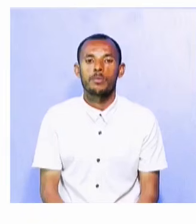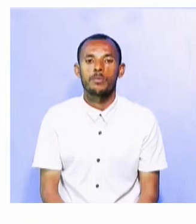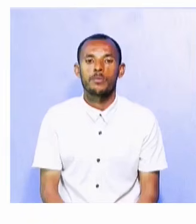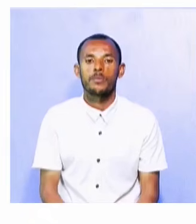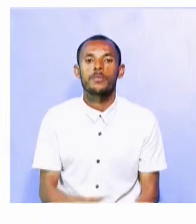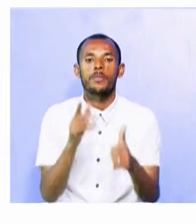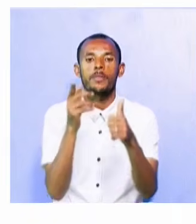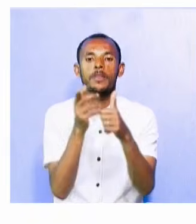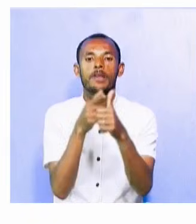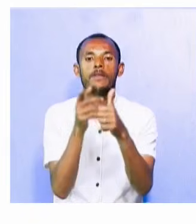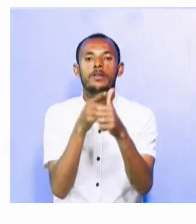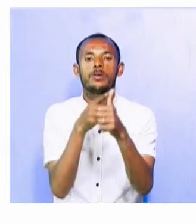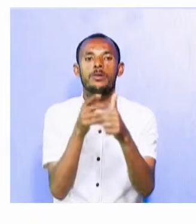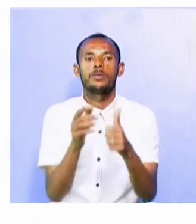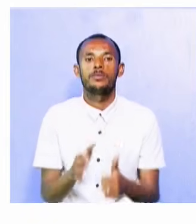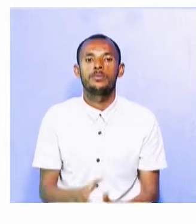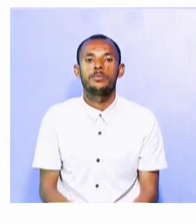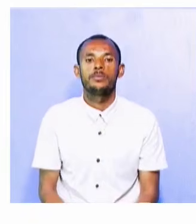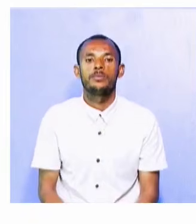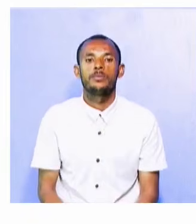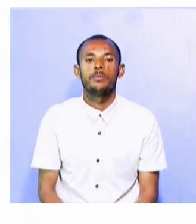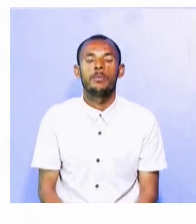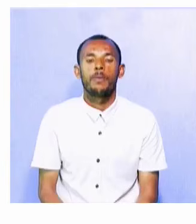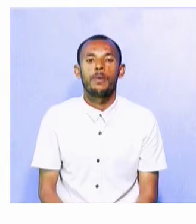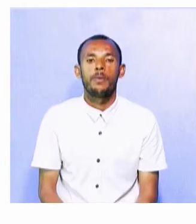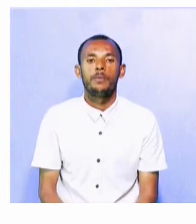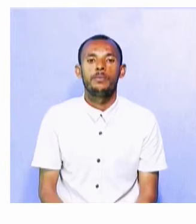The first one, if